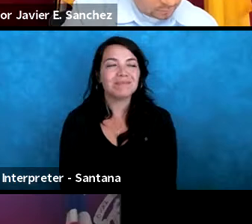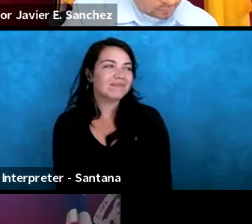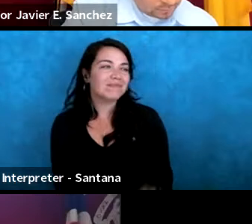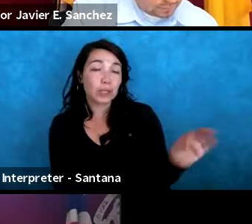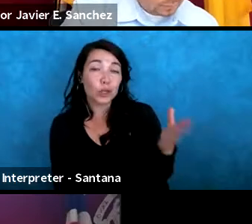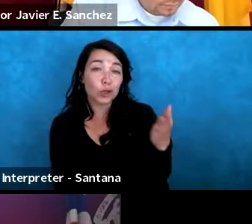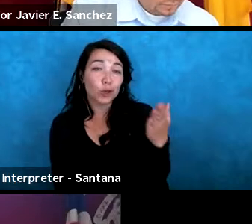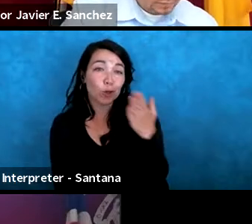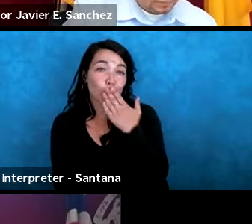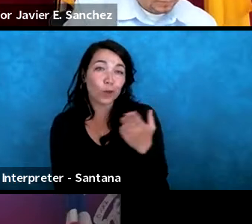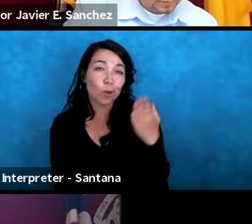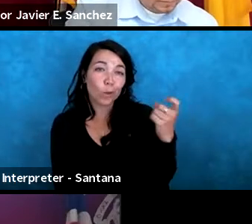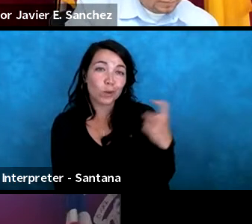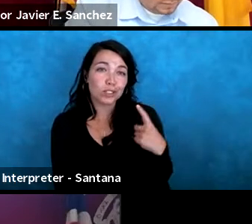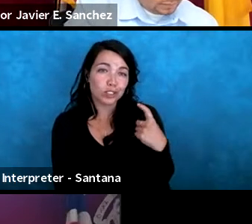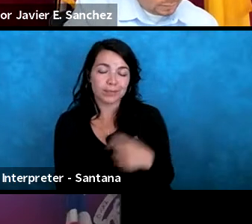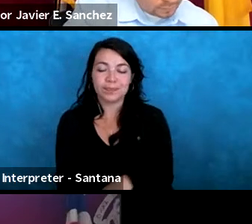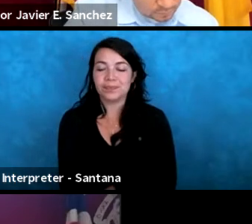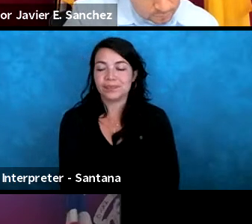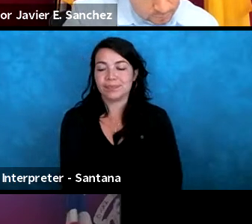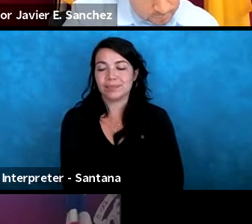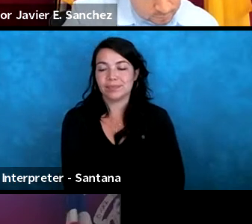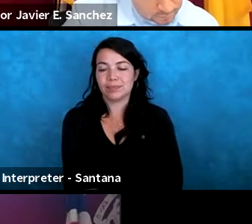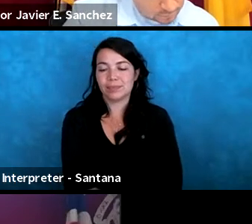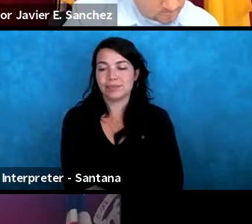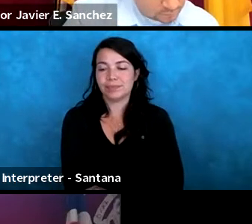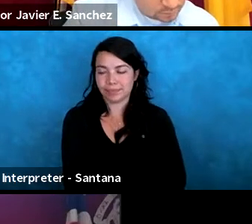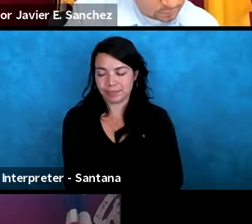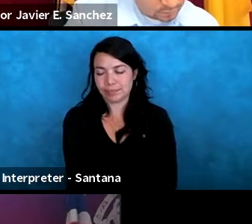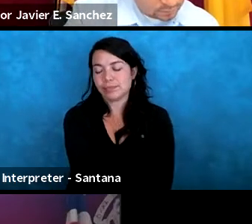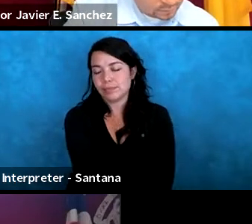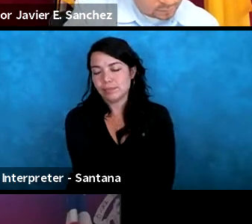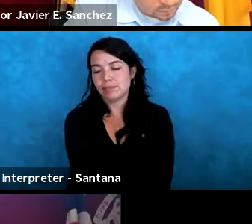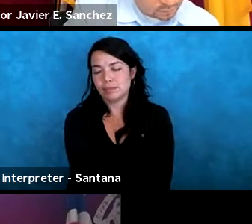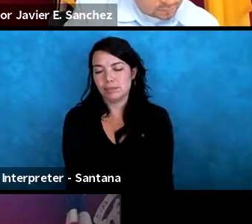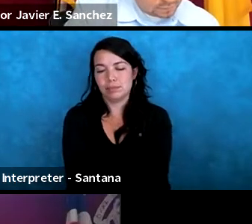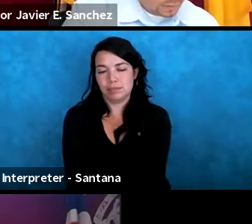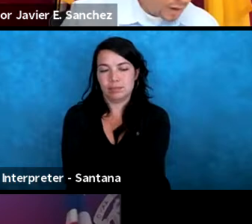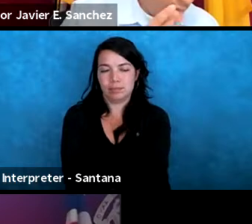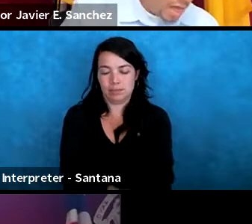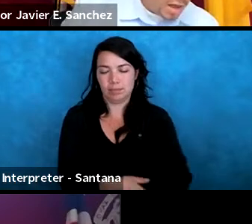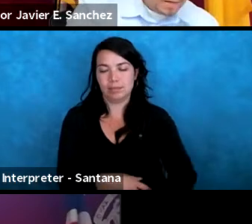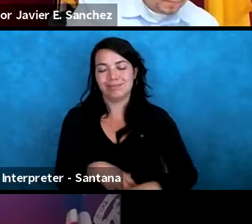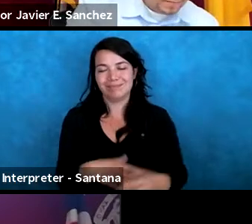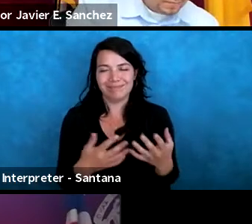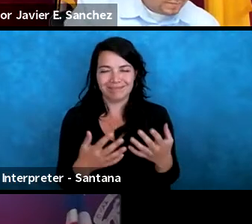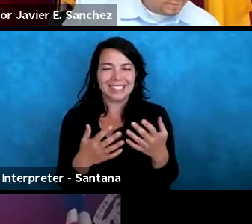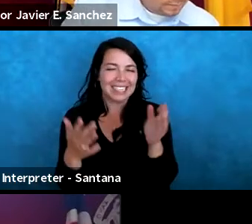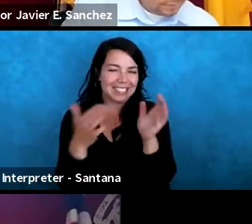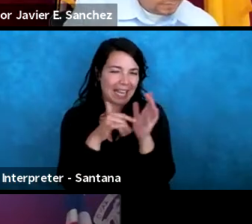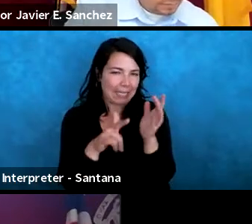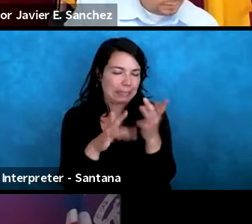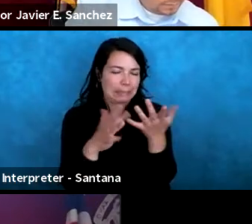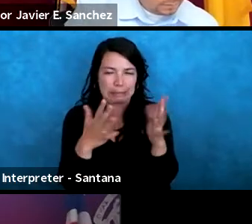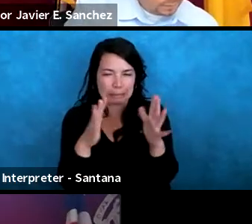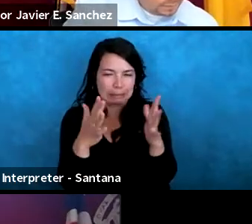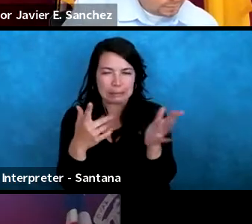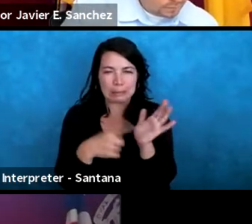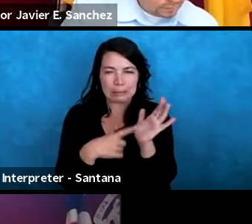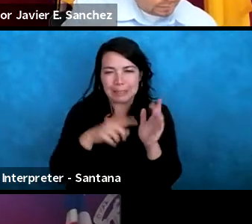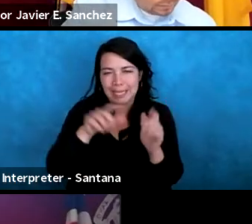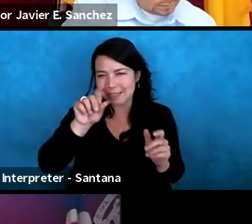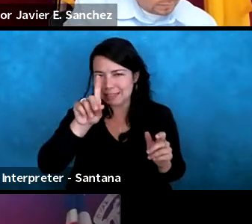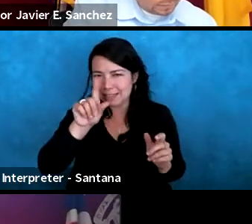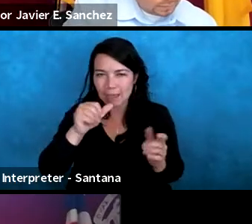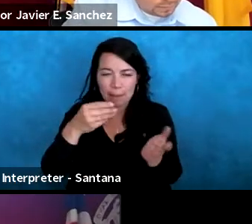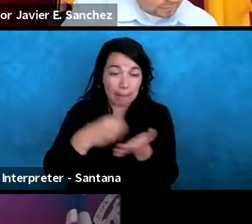question, and that gets at the complexity and the nuance of the kind of funding issues around this ADA plan. So this has been law